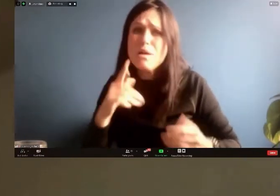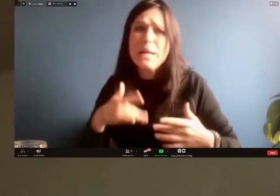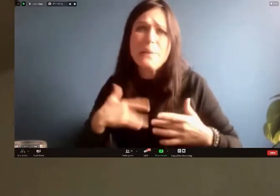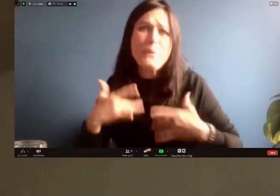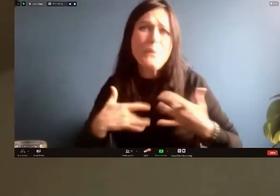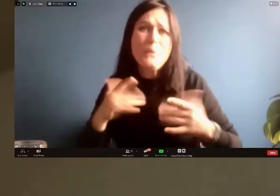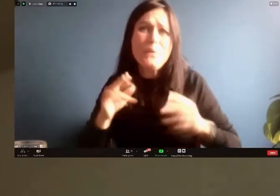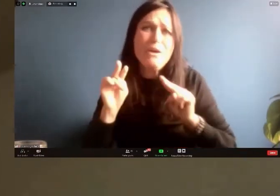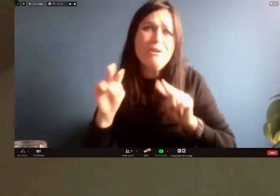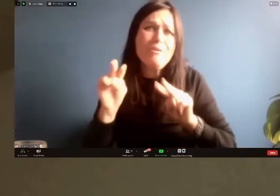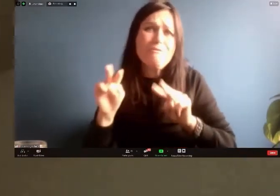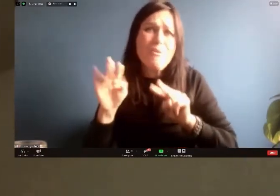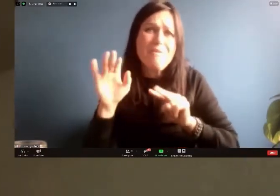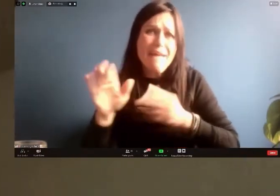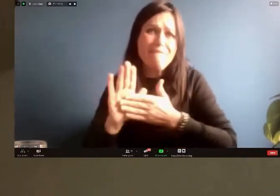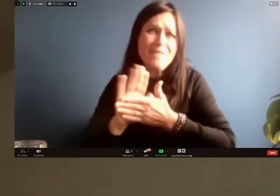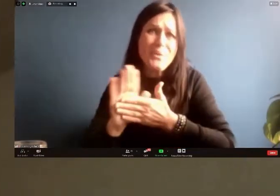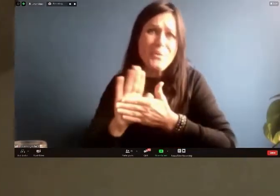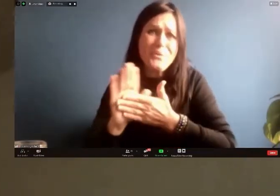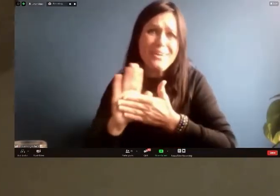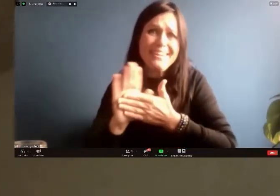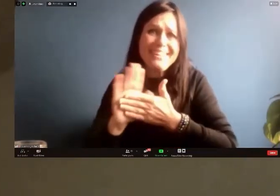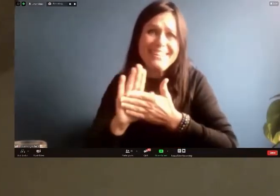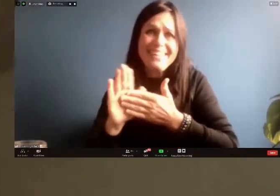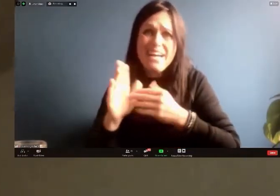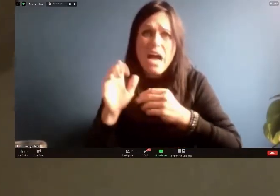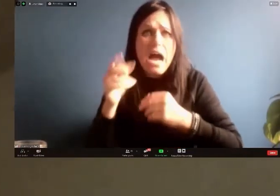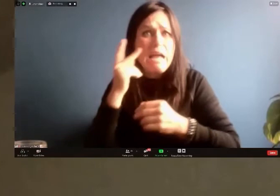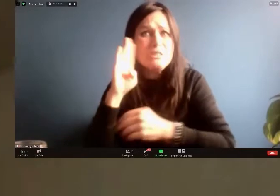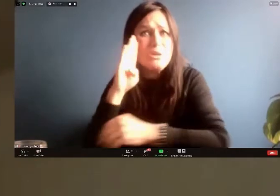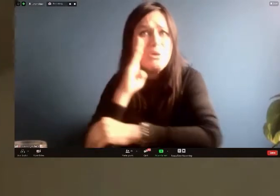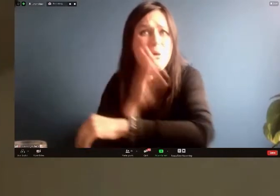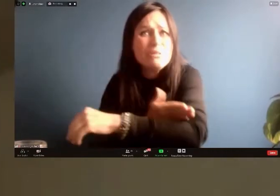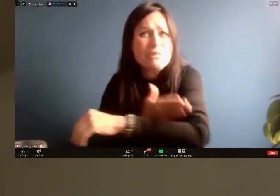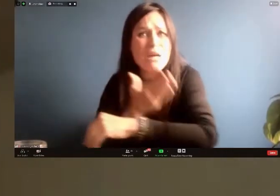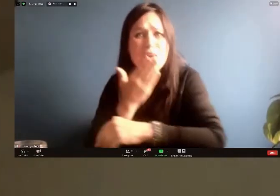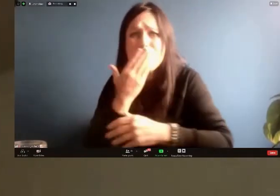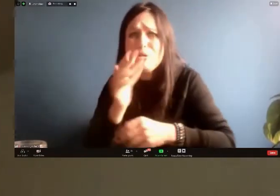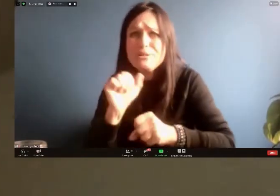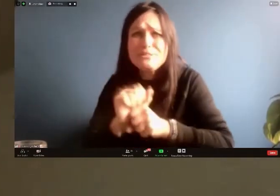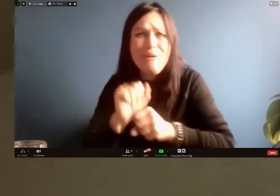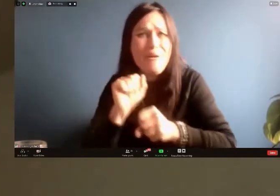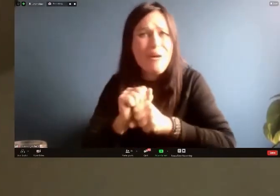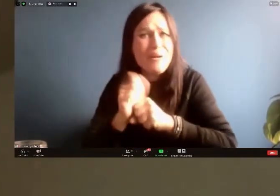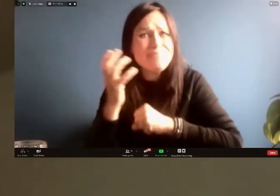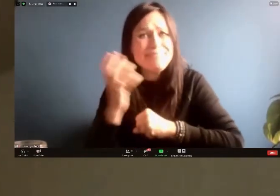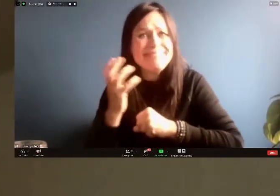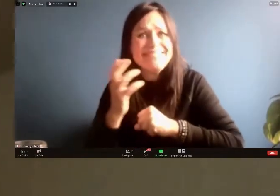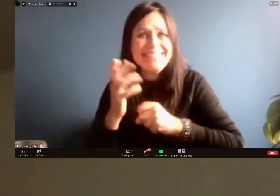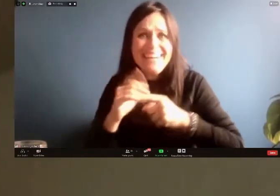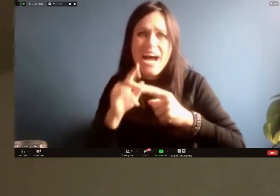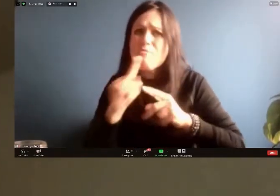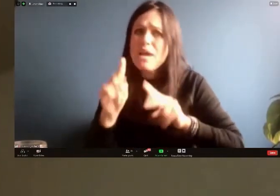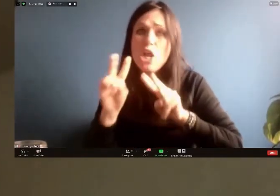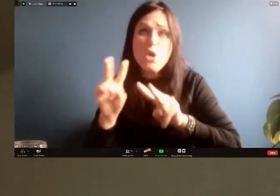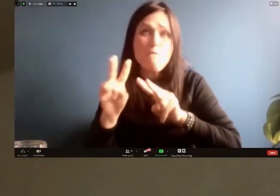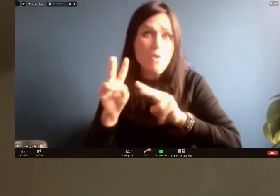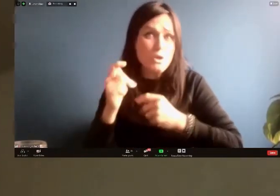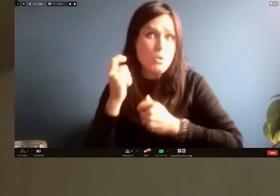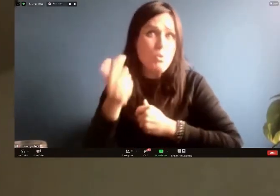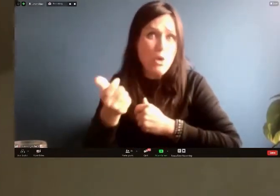this video, and I can already tell that your son did an incredible job. So I look forward to seeing it,